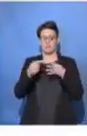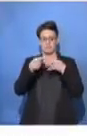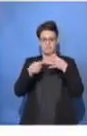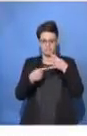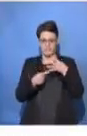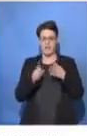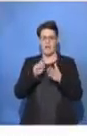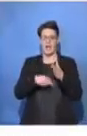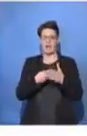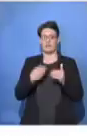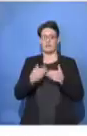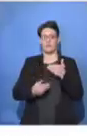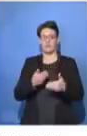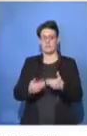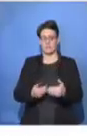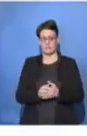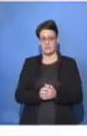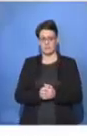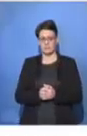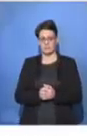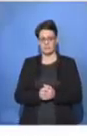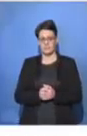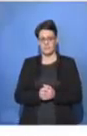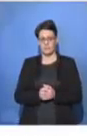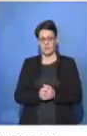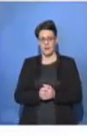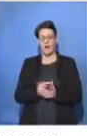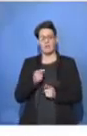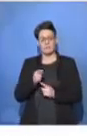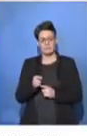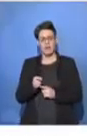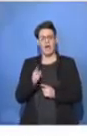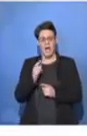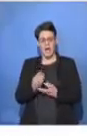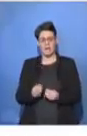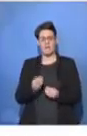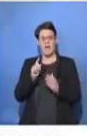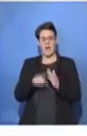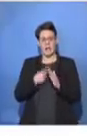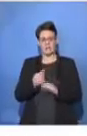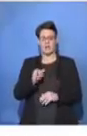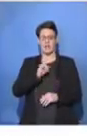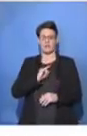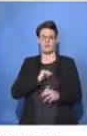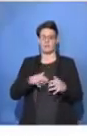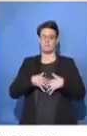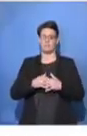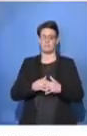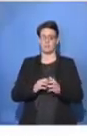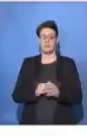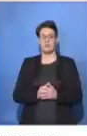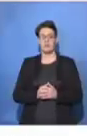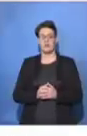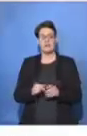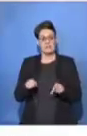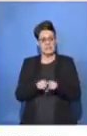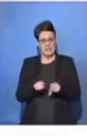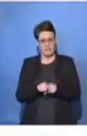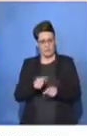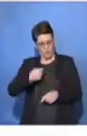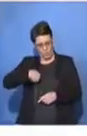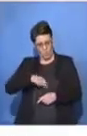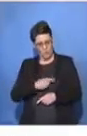electoral process, thereby fostering electoral integrity. It is also the